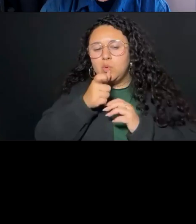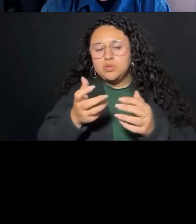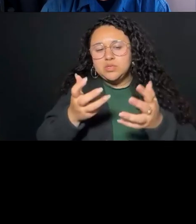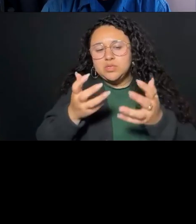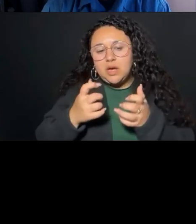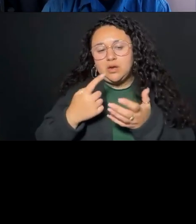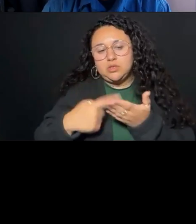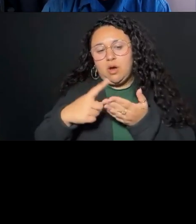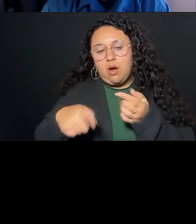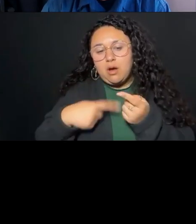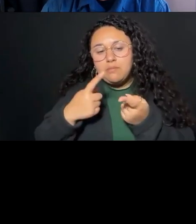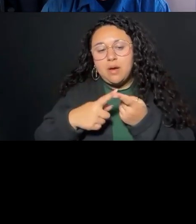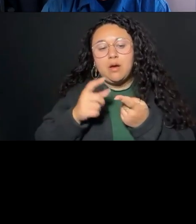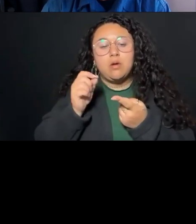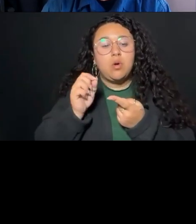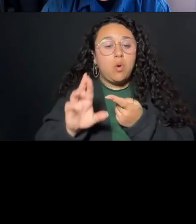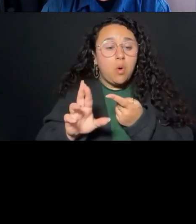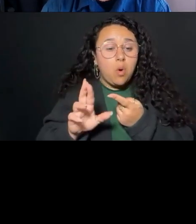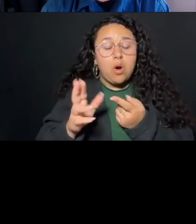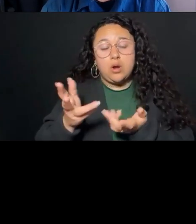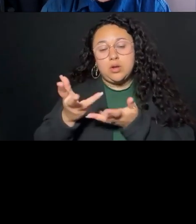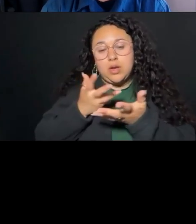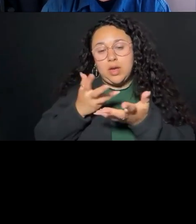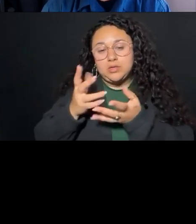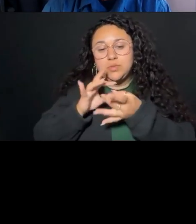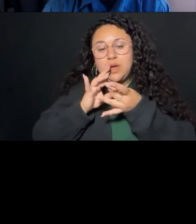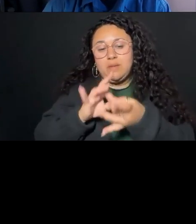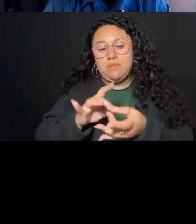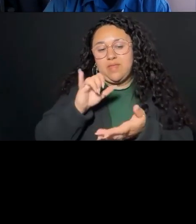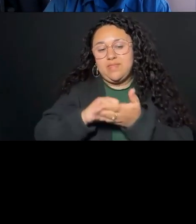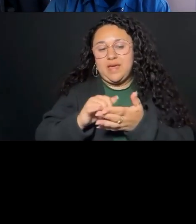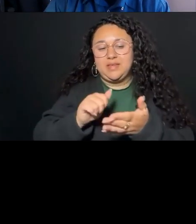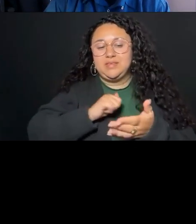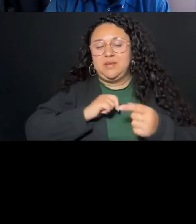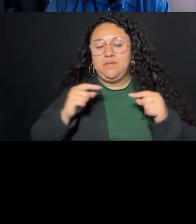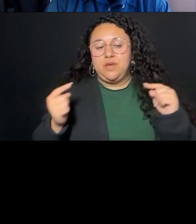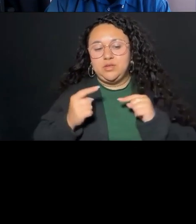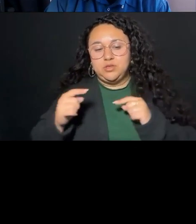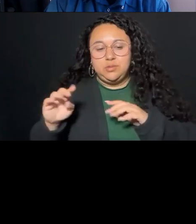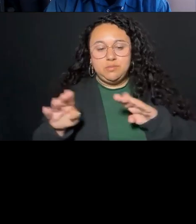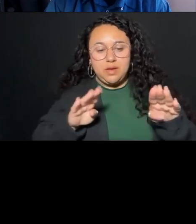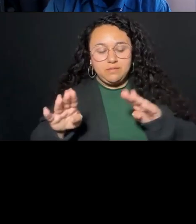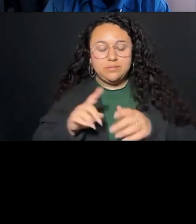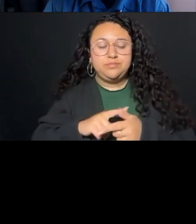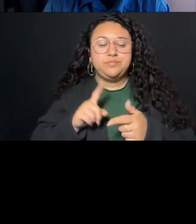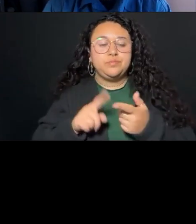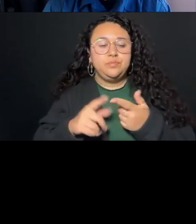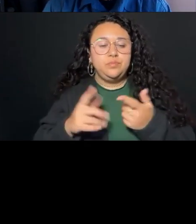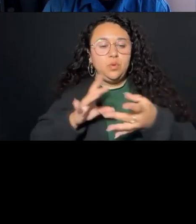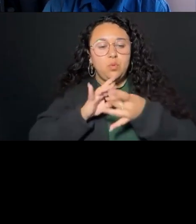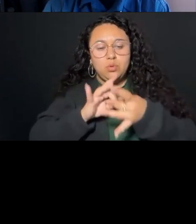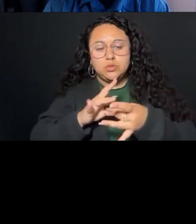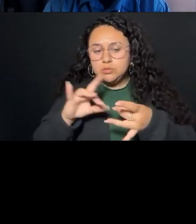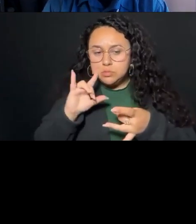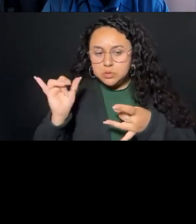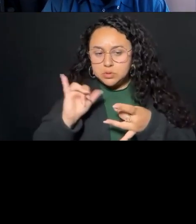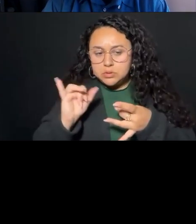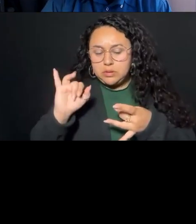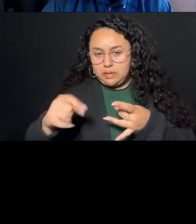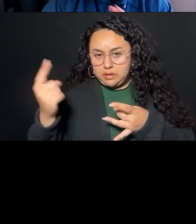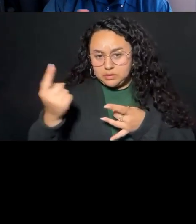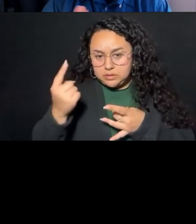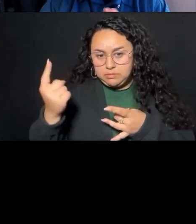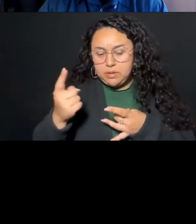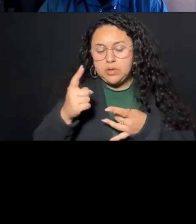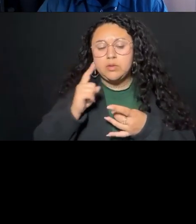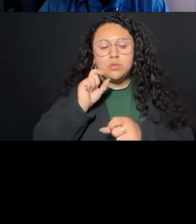talk about or to have an engagement around that self-injuring behavior? What's the relationship like? So is it somebody,